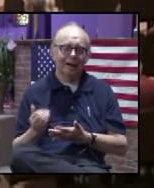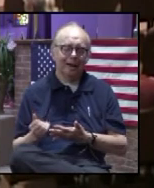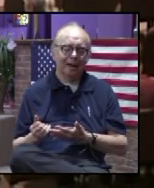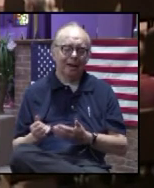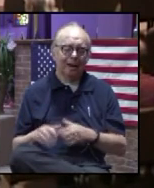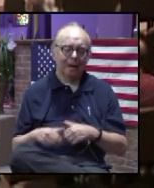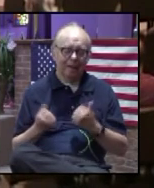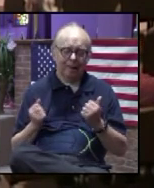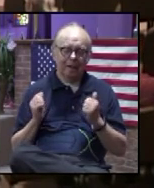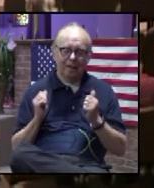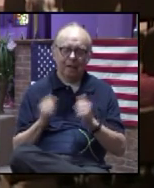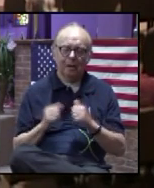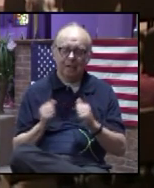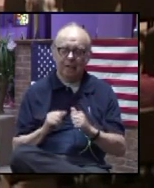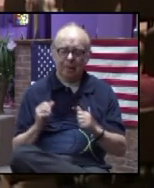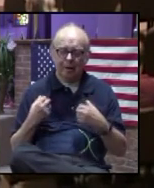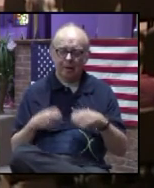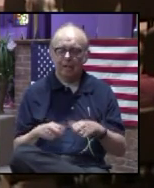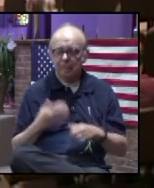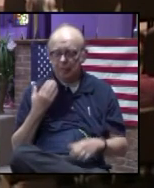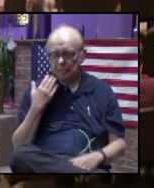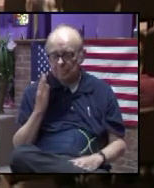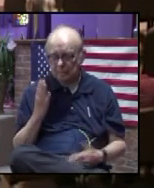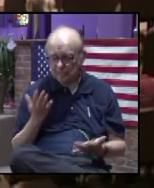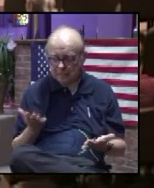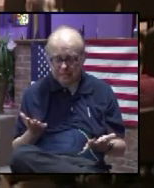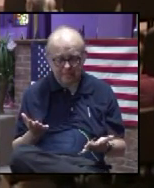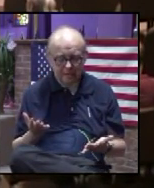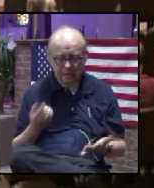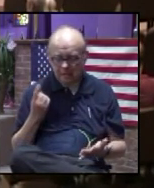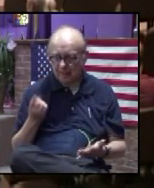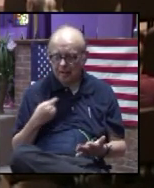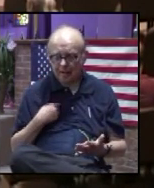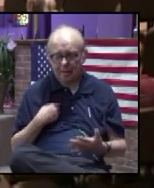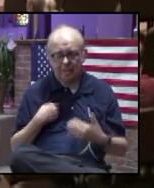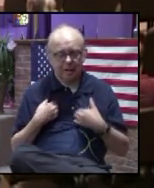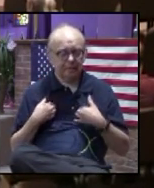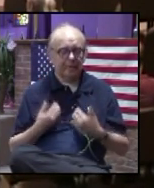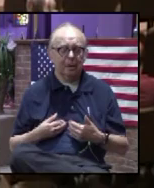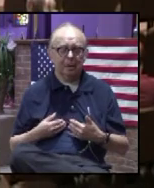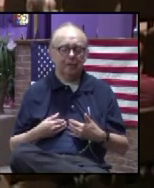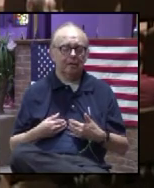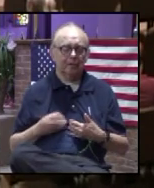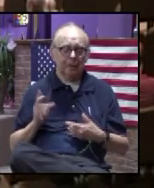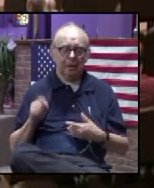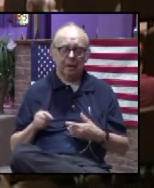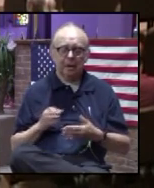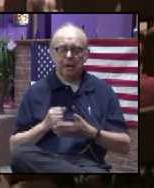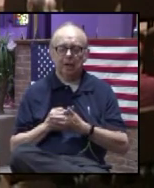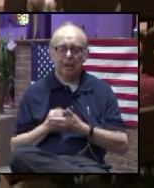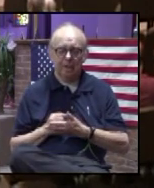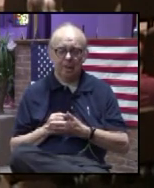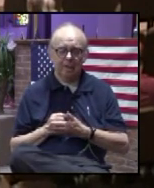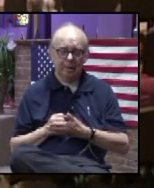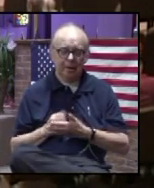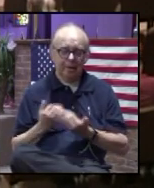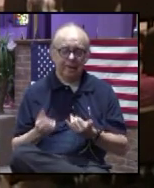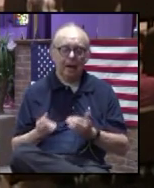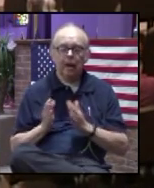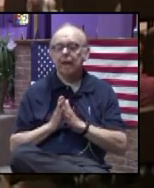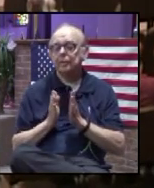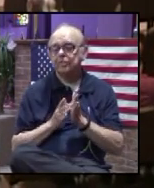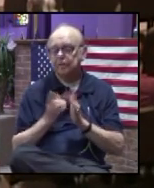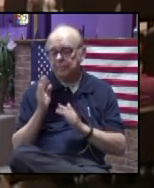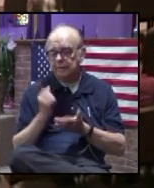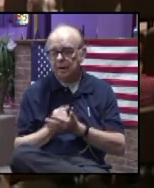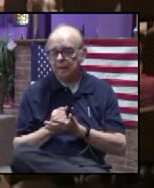life, when you're fighting these problems and you're reeling all you can and you think, okay, I'm tired. Now I need help. Now ask Jesus for help.